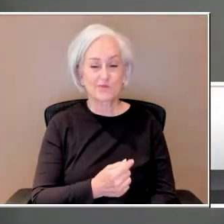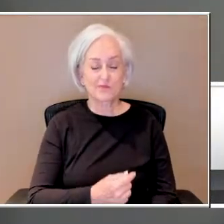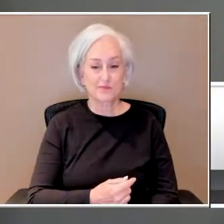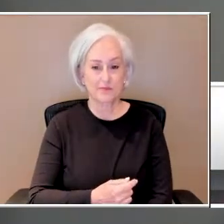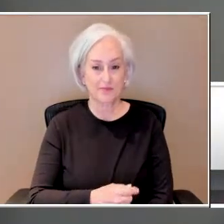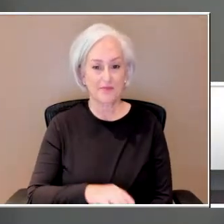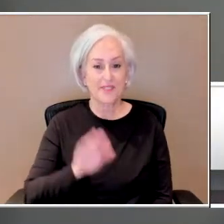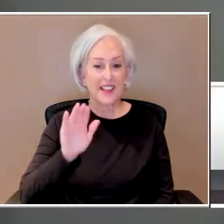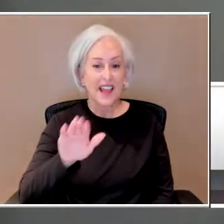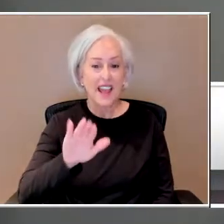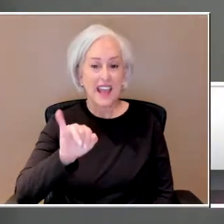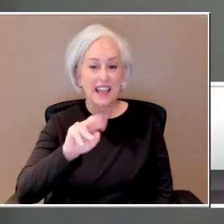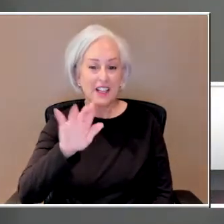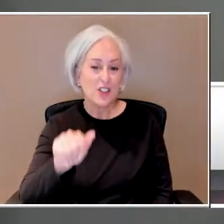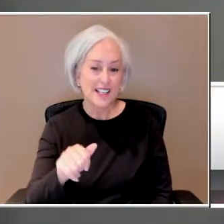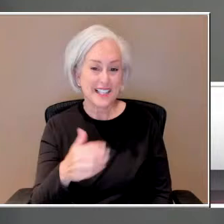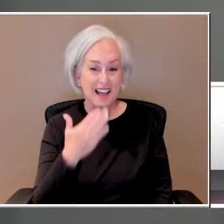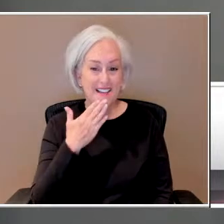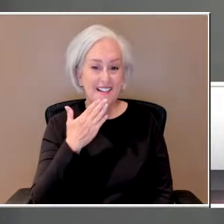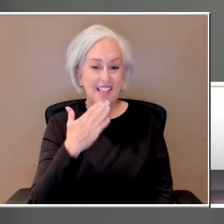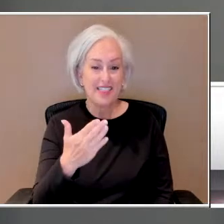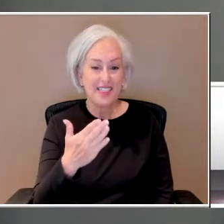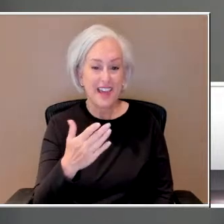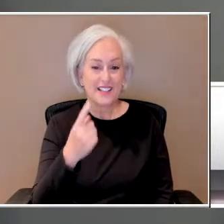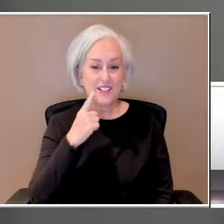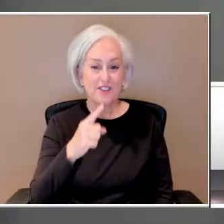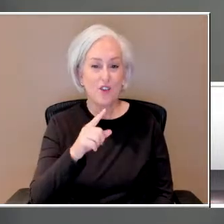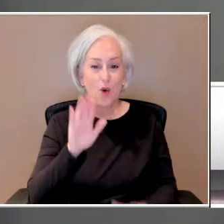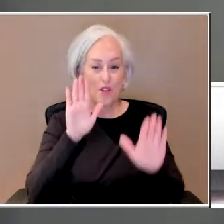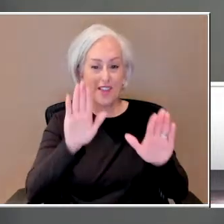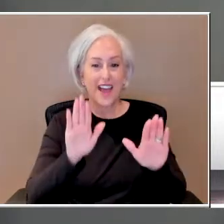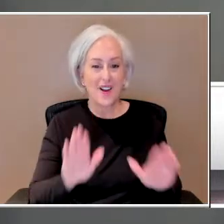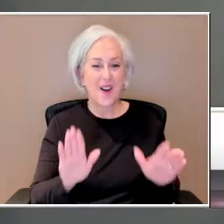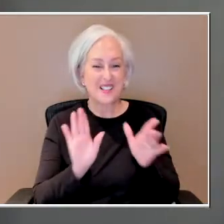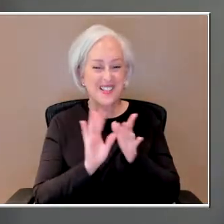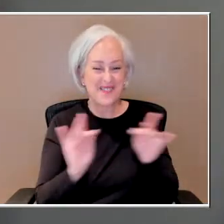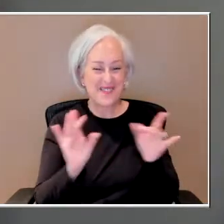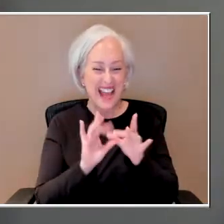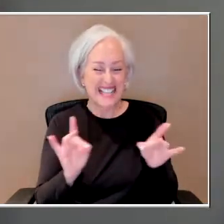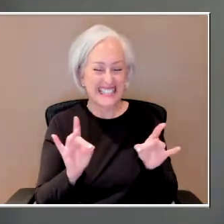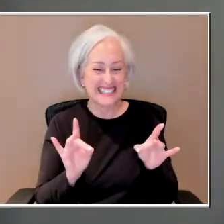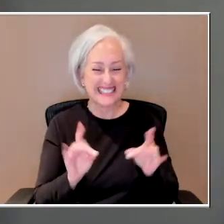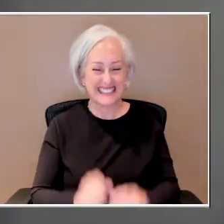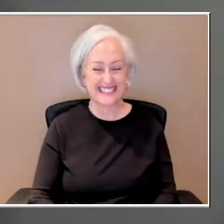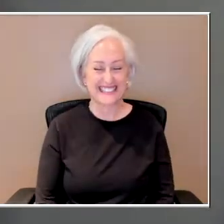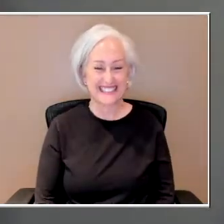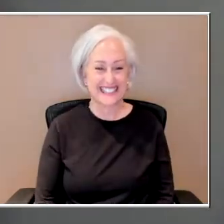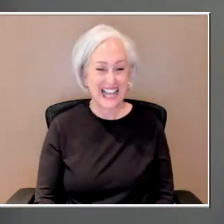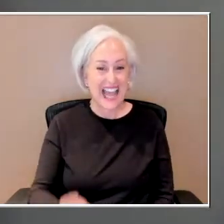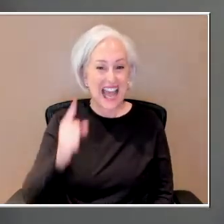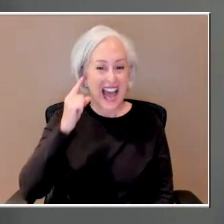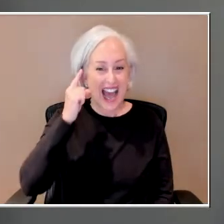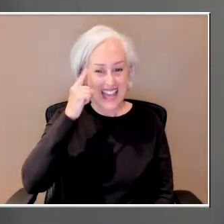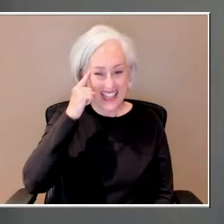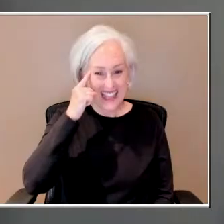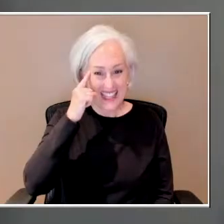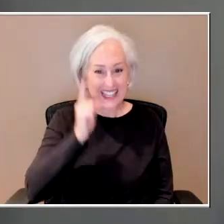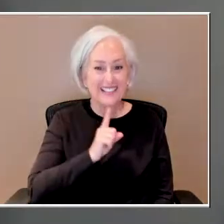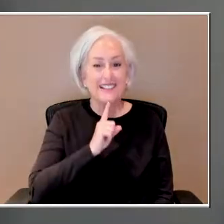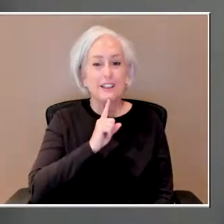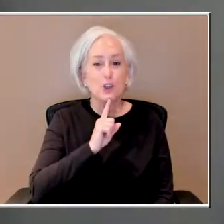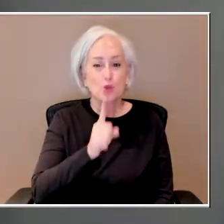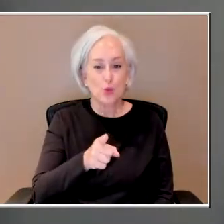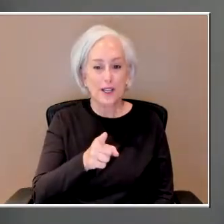Hey Jessica, thanks for that awesome message. I think it really